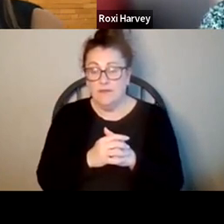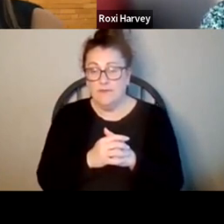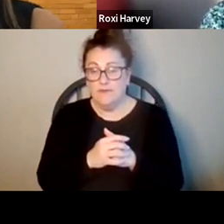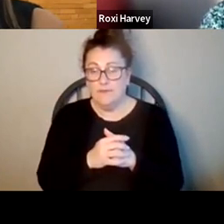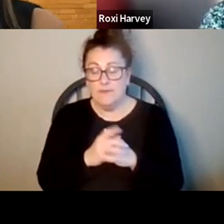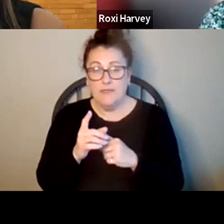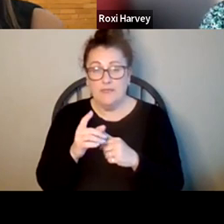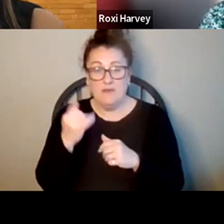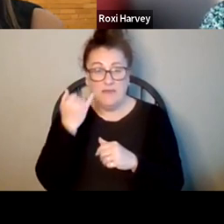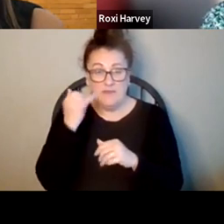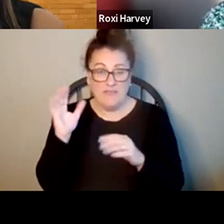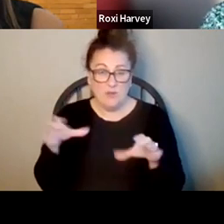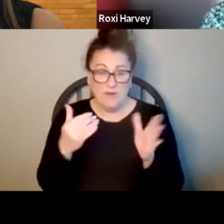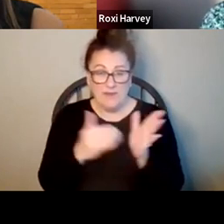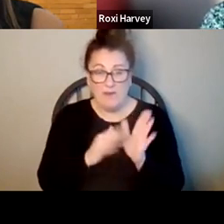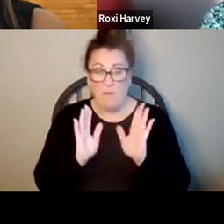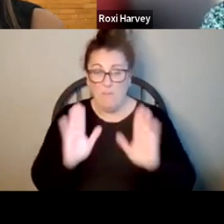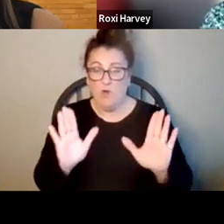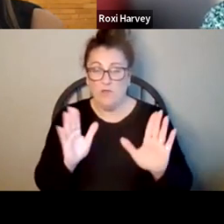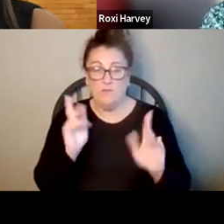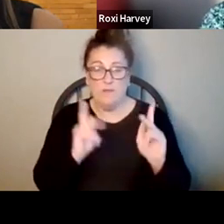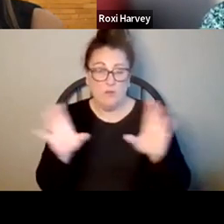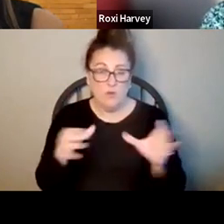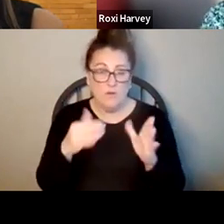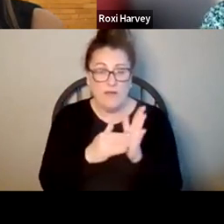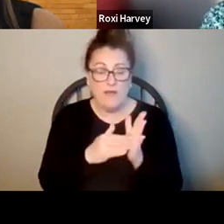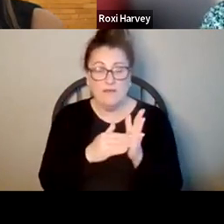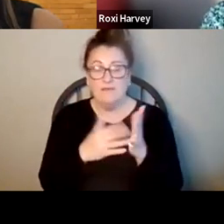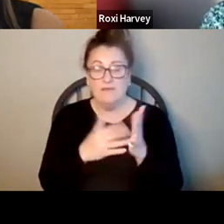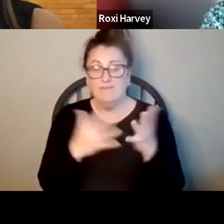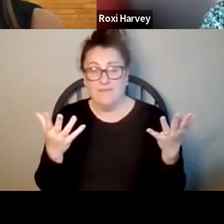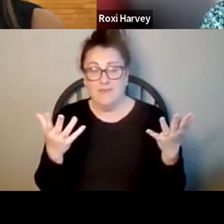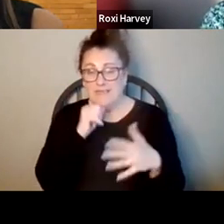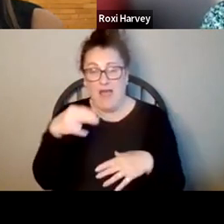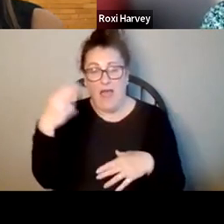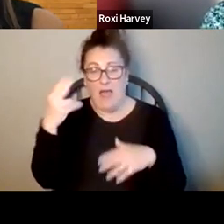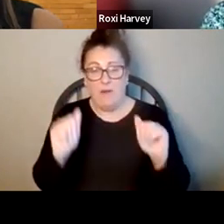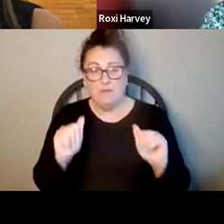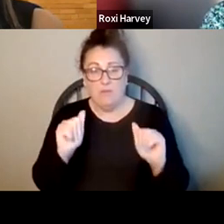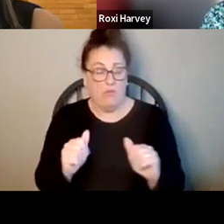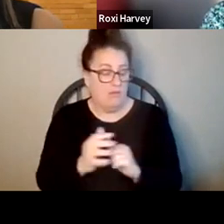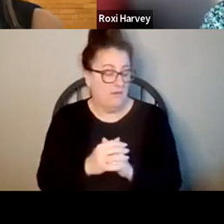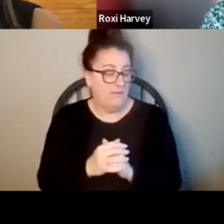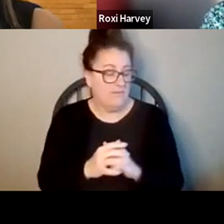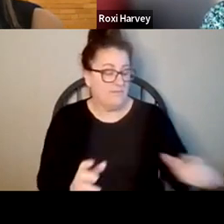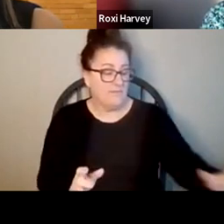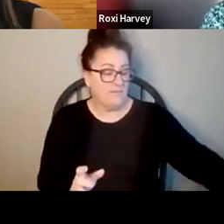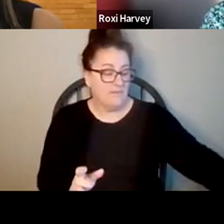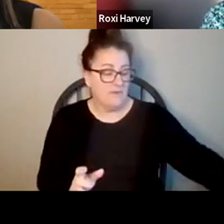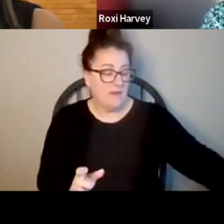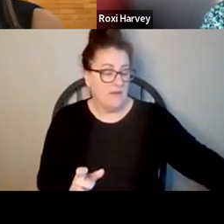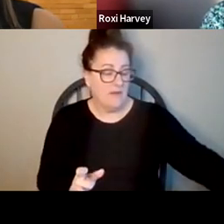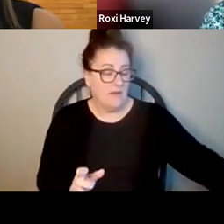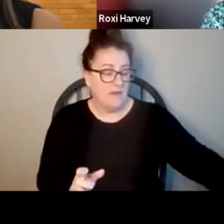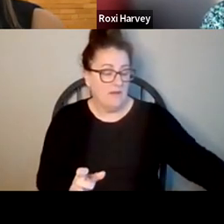to do it again or push other people to do it again would not be a high possibility. So Joseph